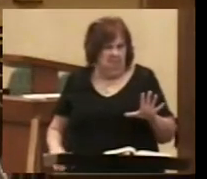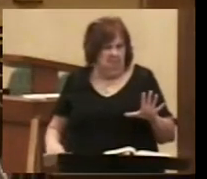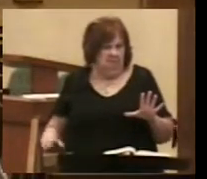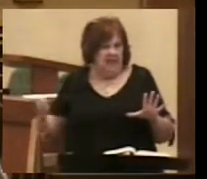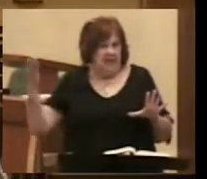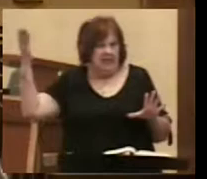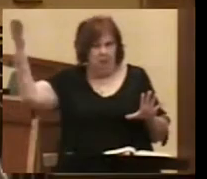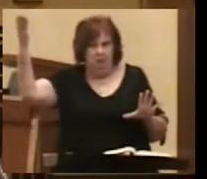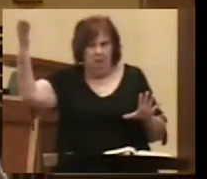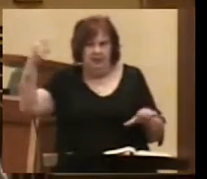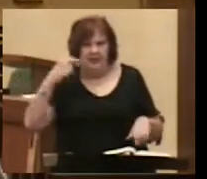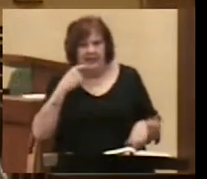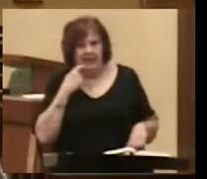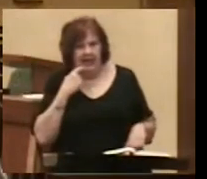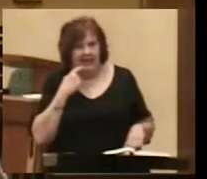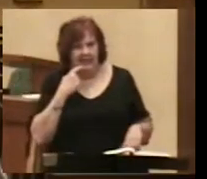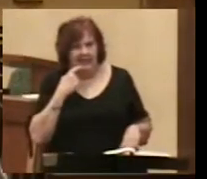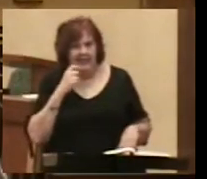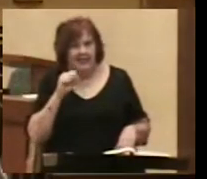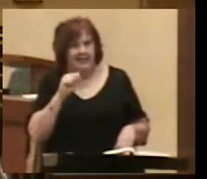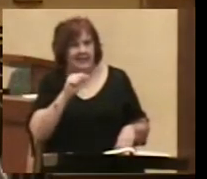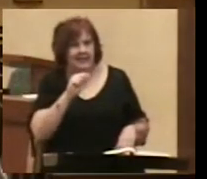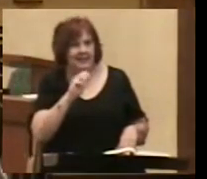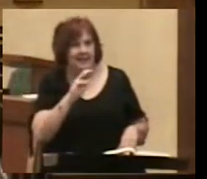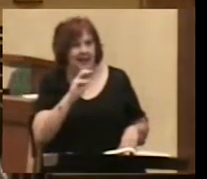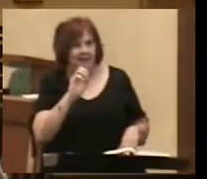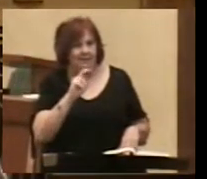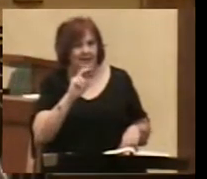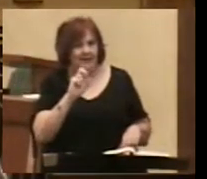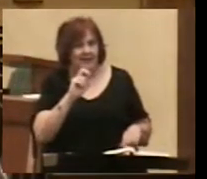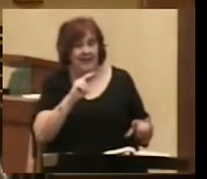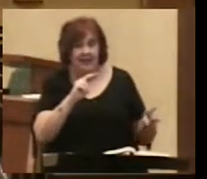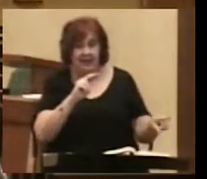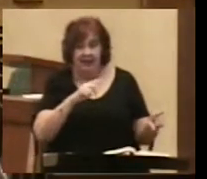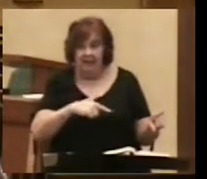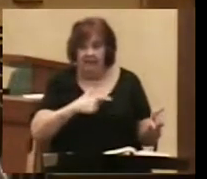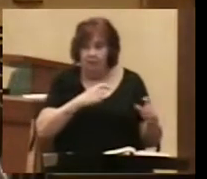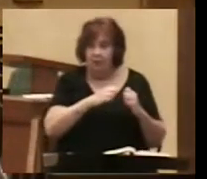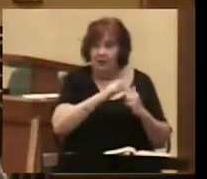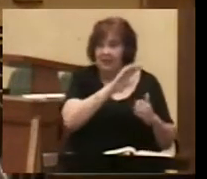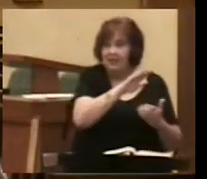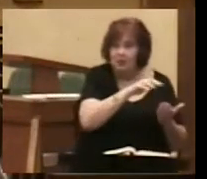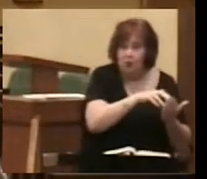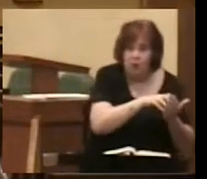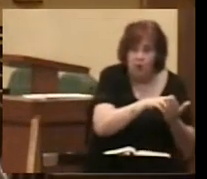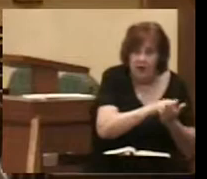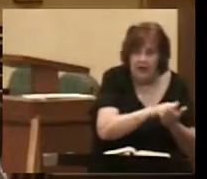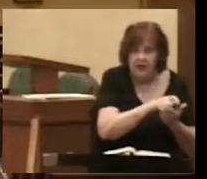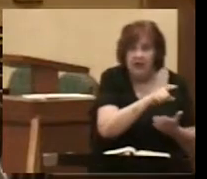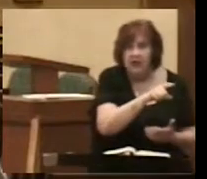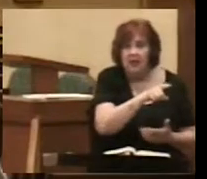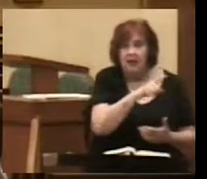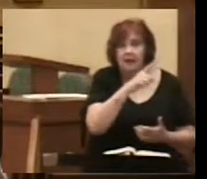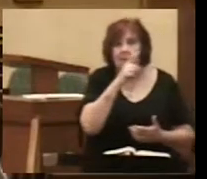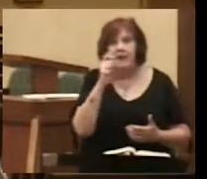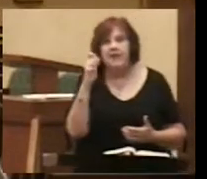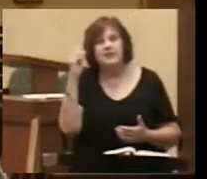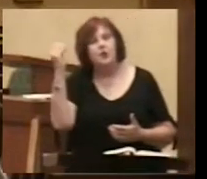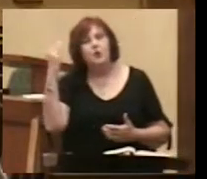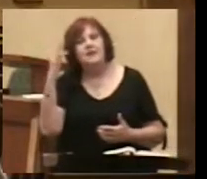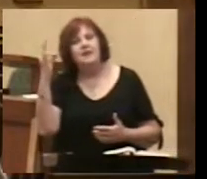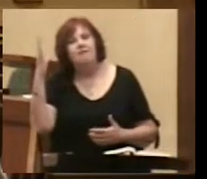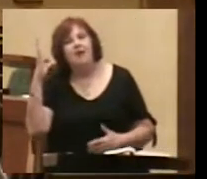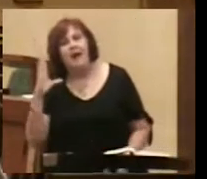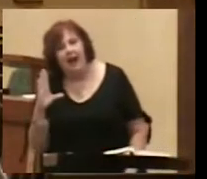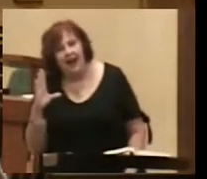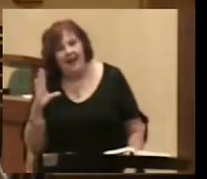"And Samson lived with weaknesses, but it was because of the grace of